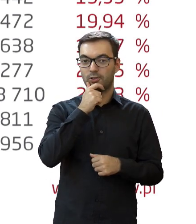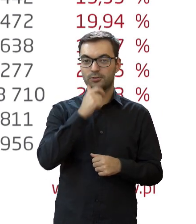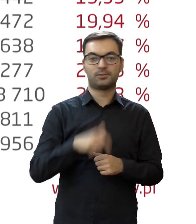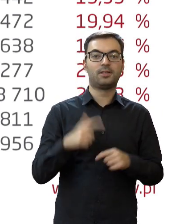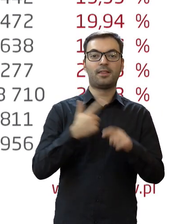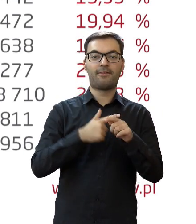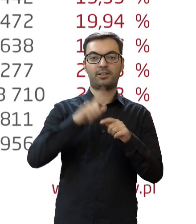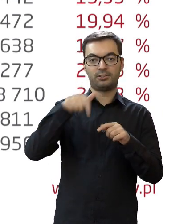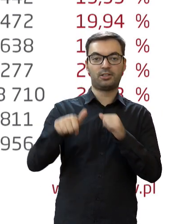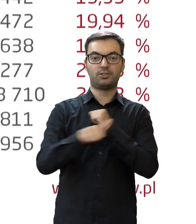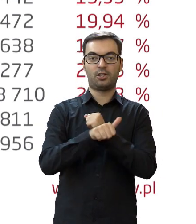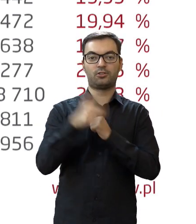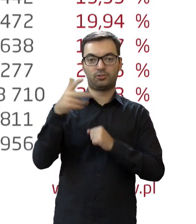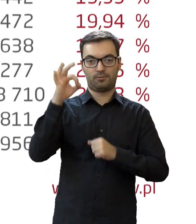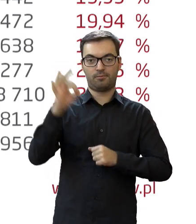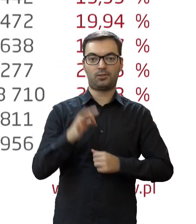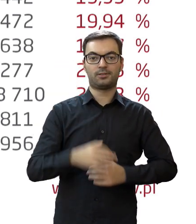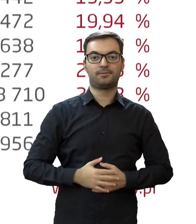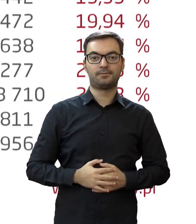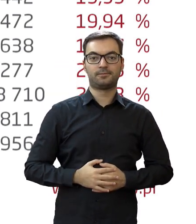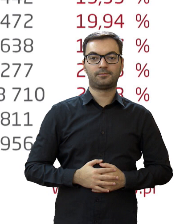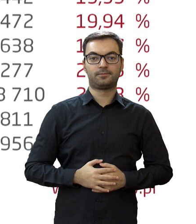20.73%, Zielona Góra,